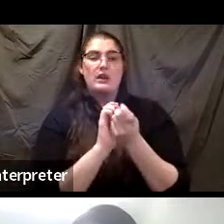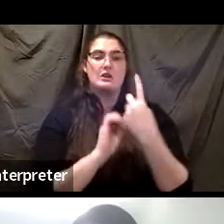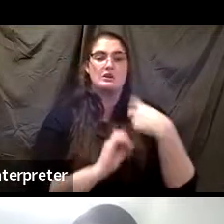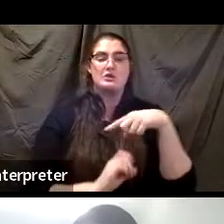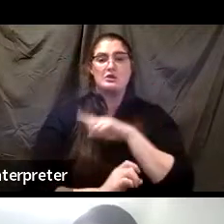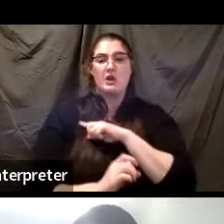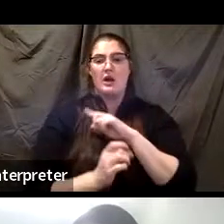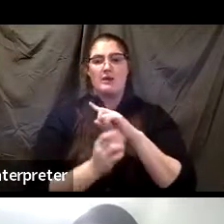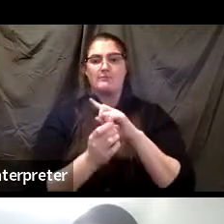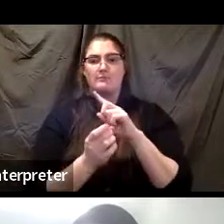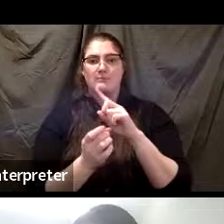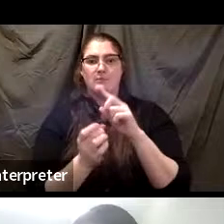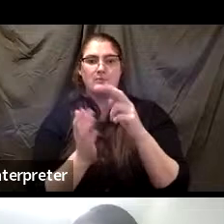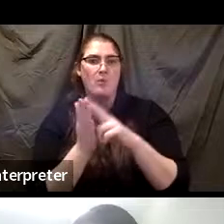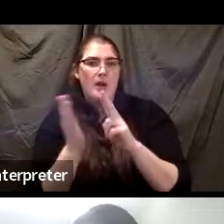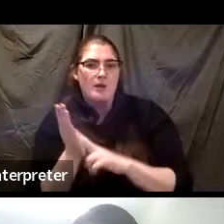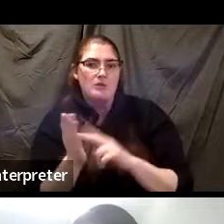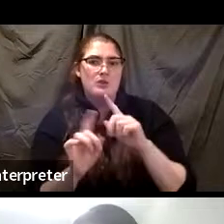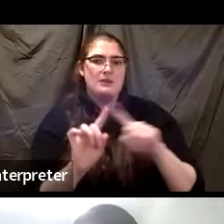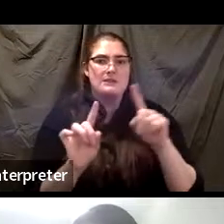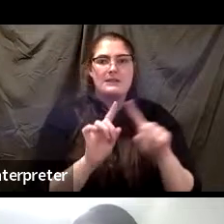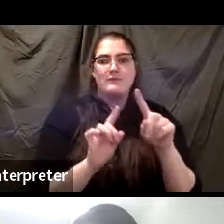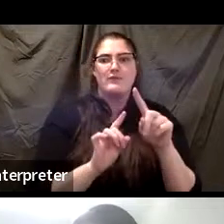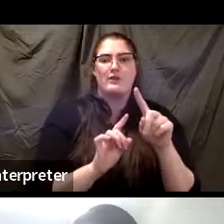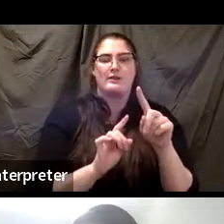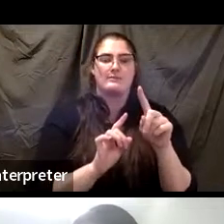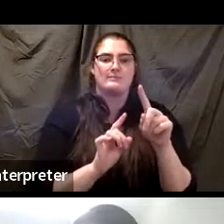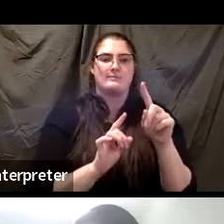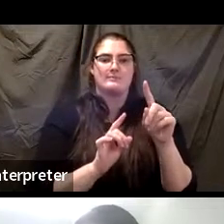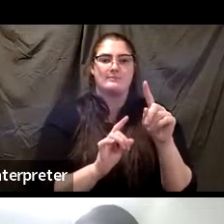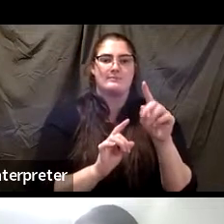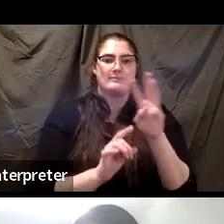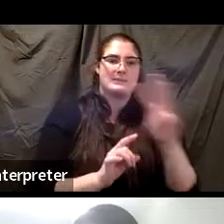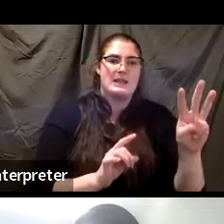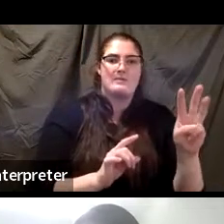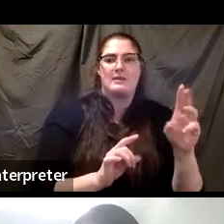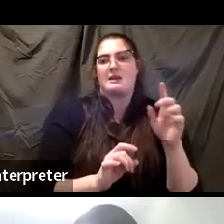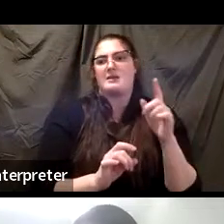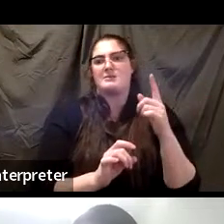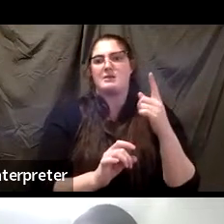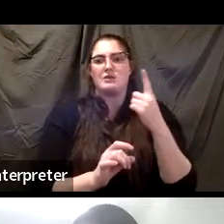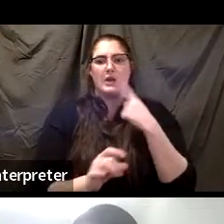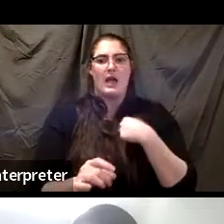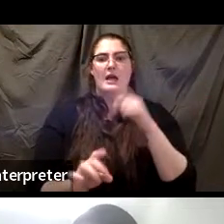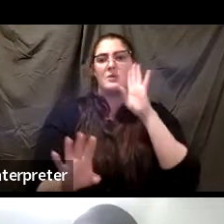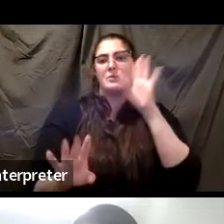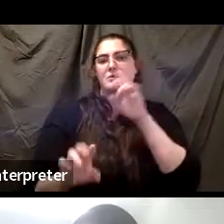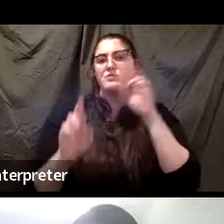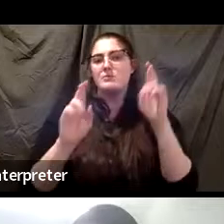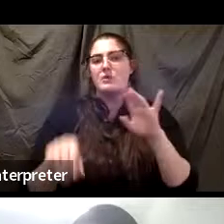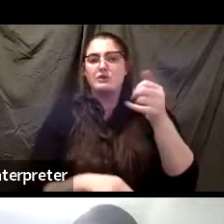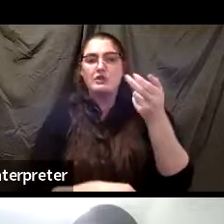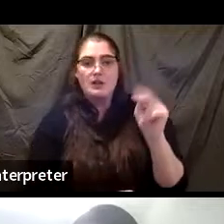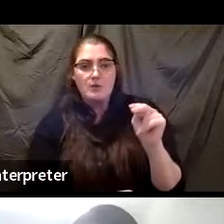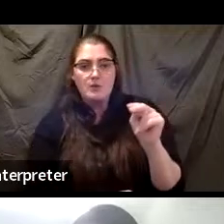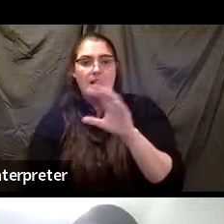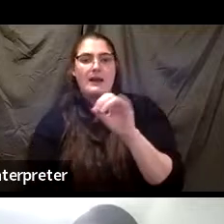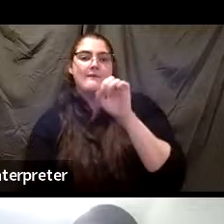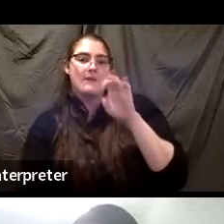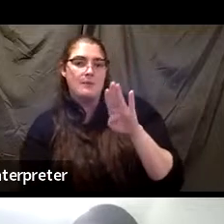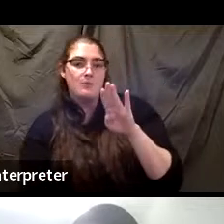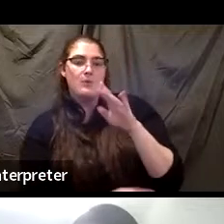kind of software, and there are some bugs with it, so they're working those out. I'll just report January and February at next month's